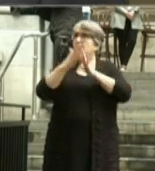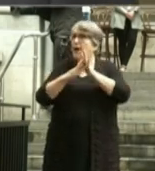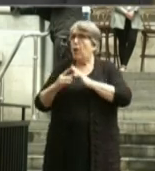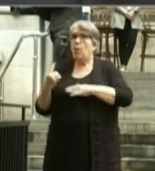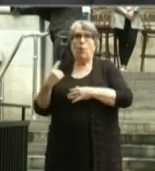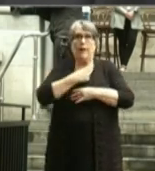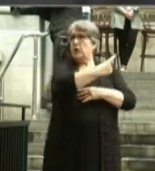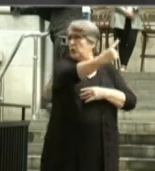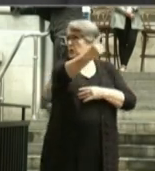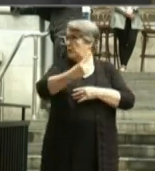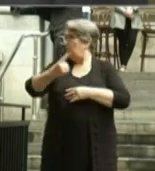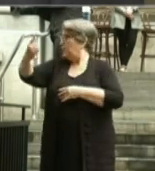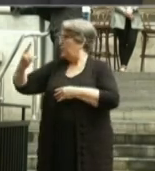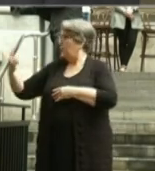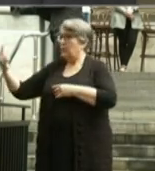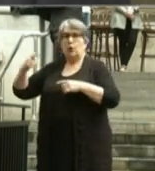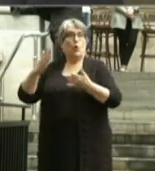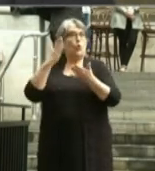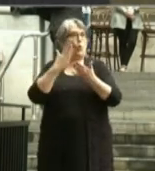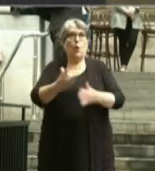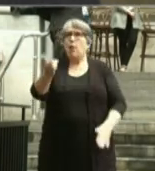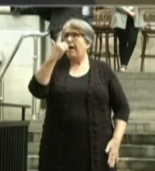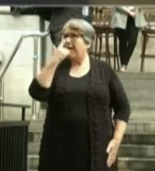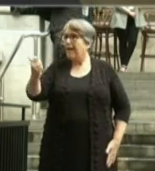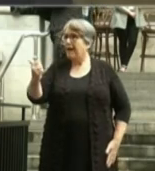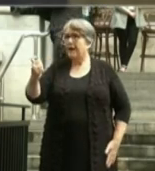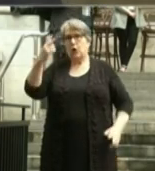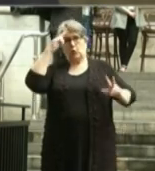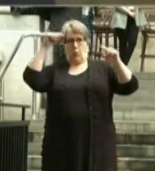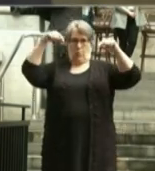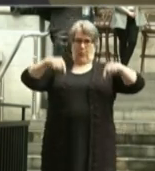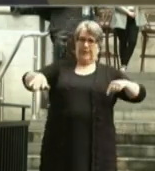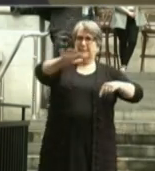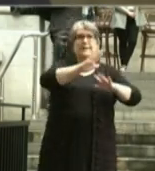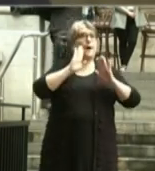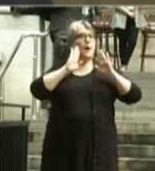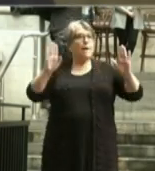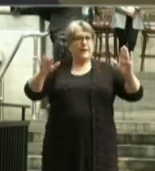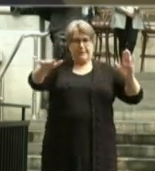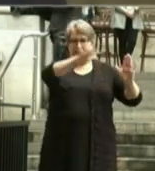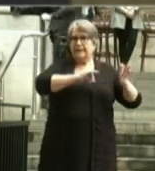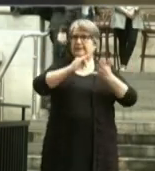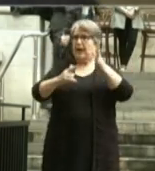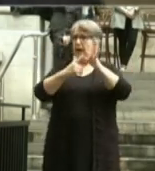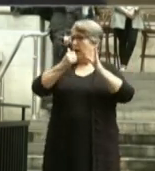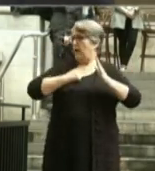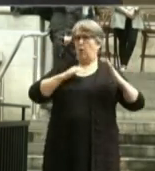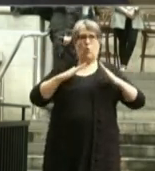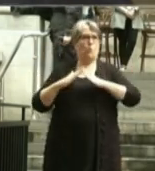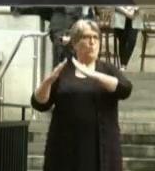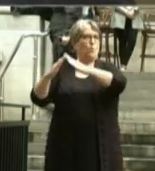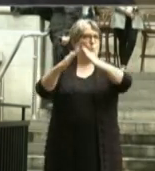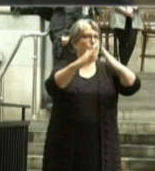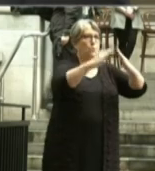about each and every one of us who are so fortunate to call this amazing patch of land our